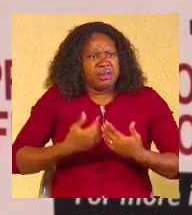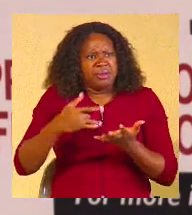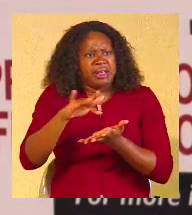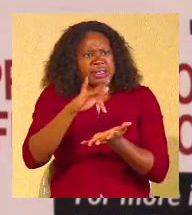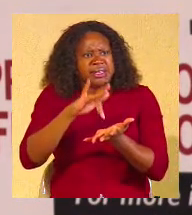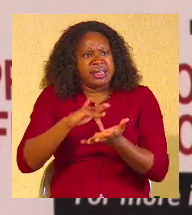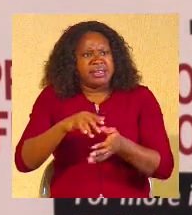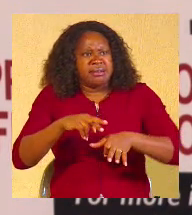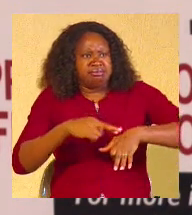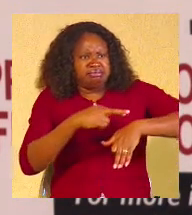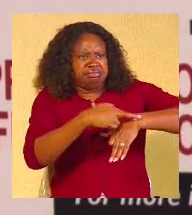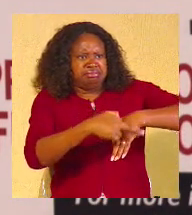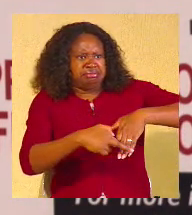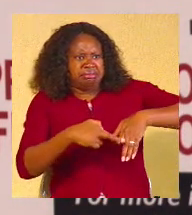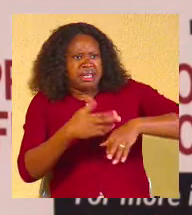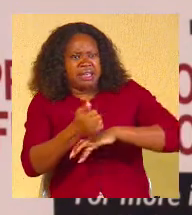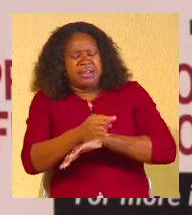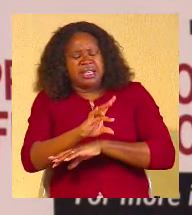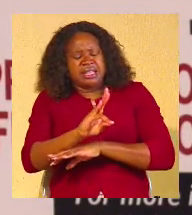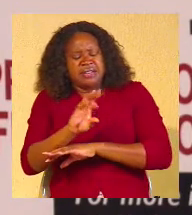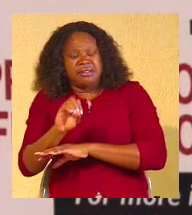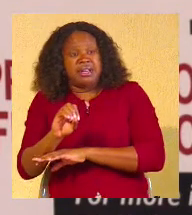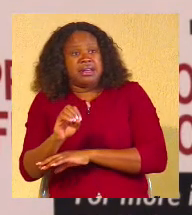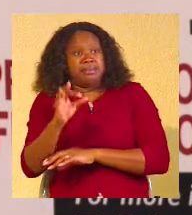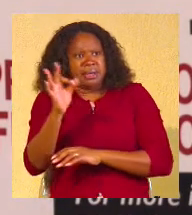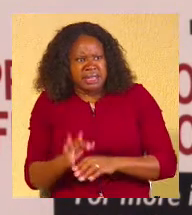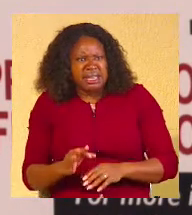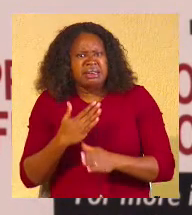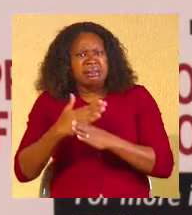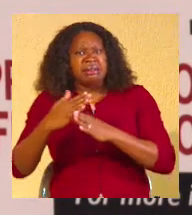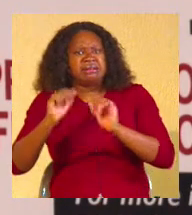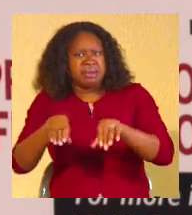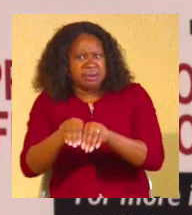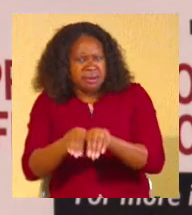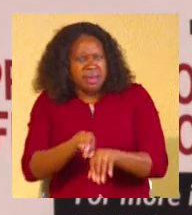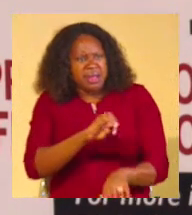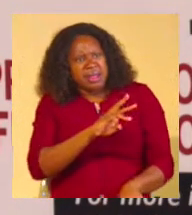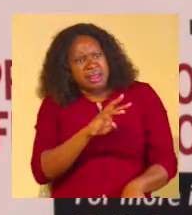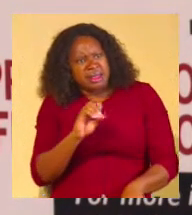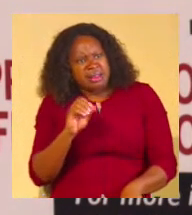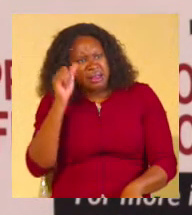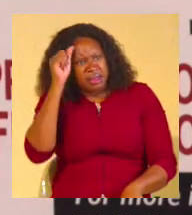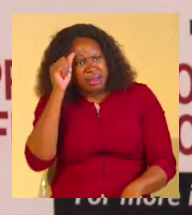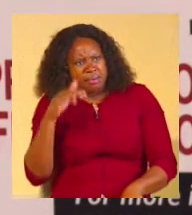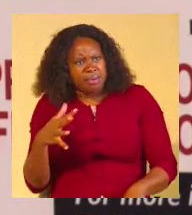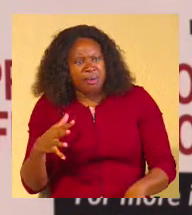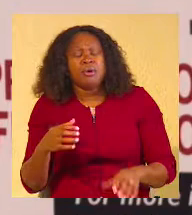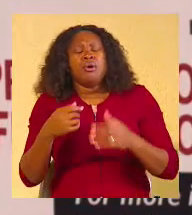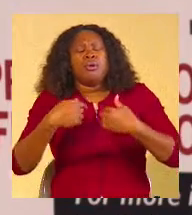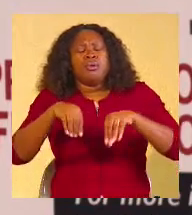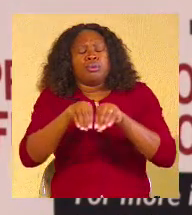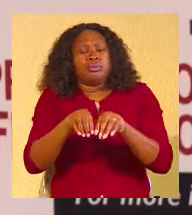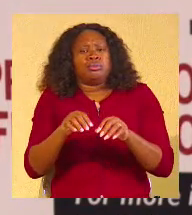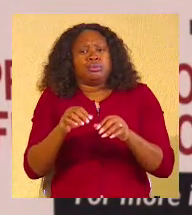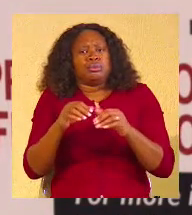that has 70% practical work that needs to be done and 30% theoretical work. And we are now moving towards